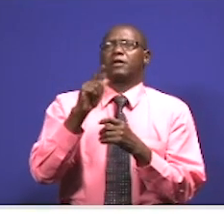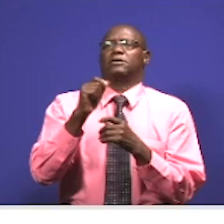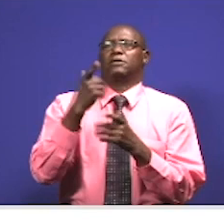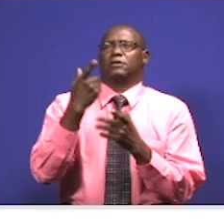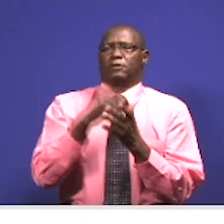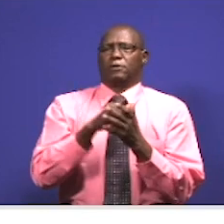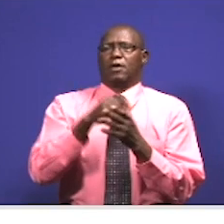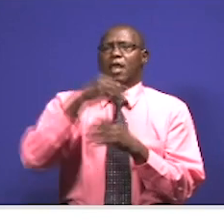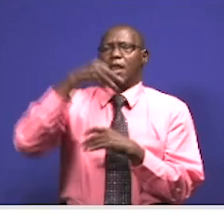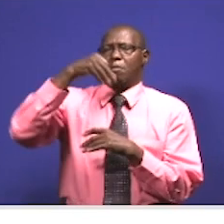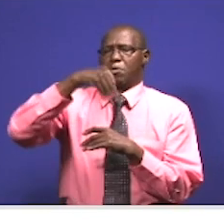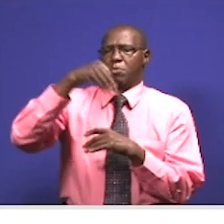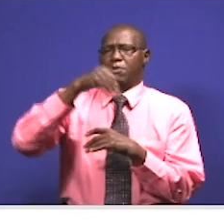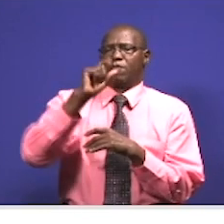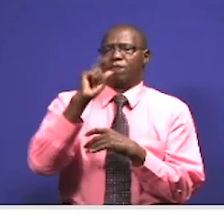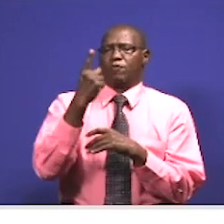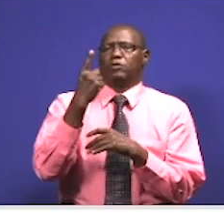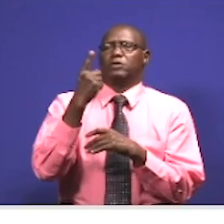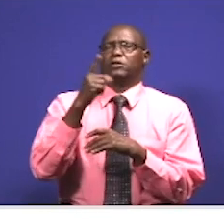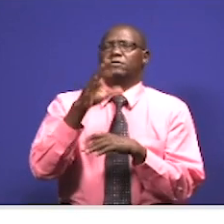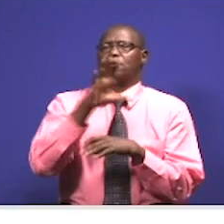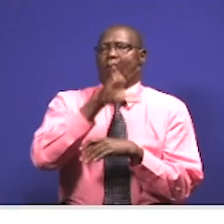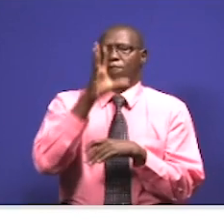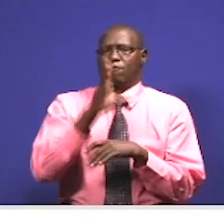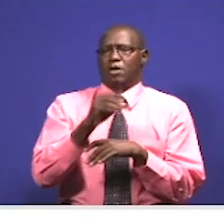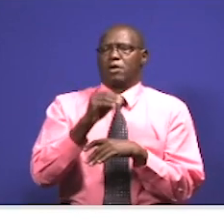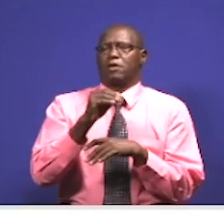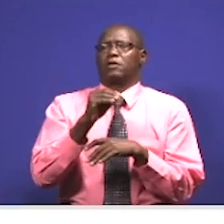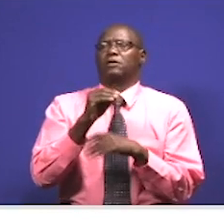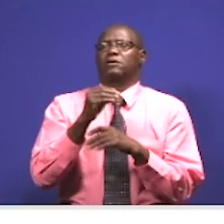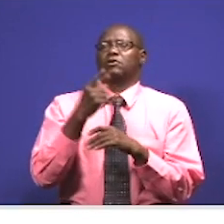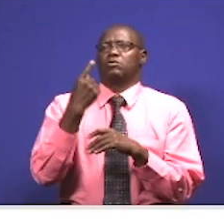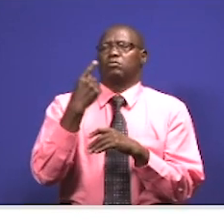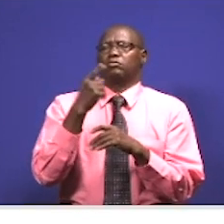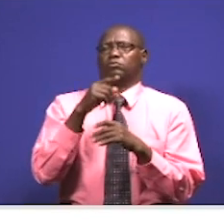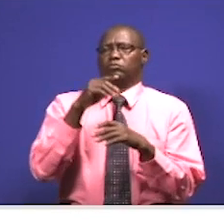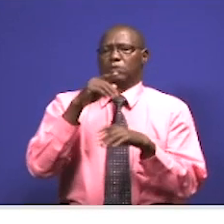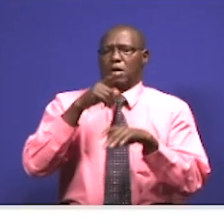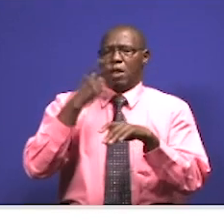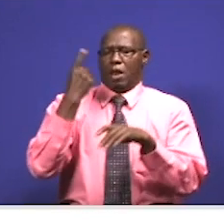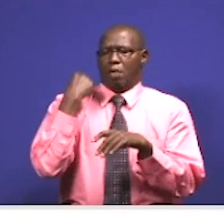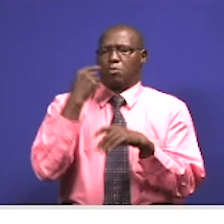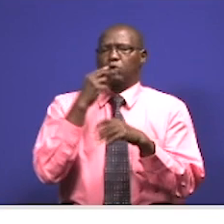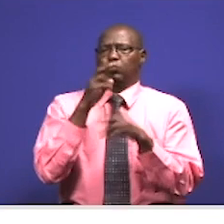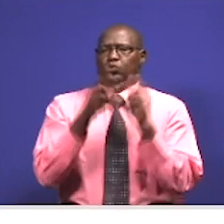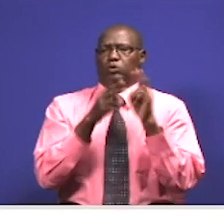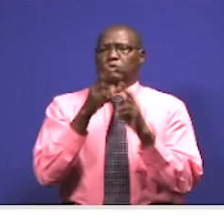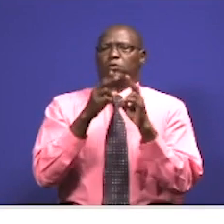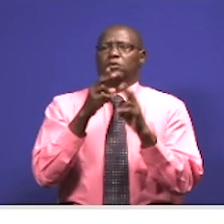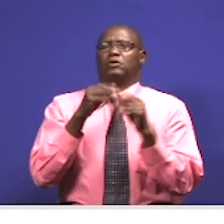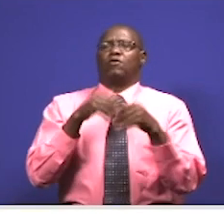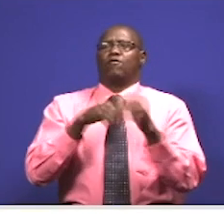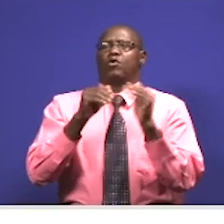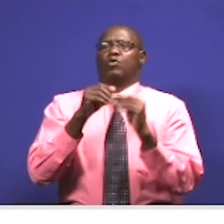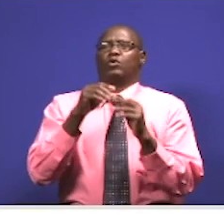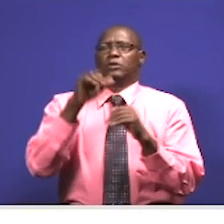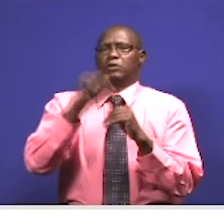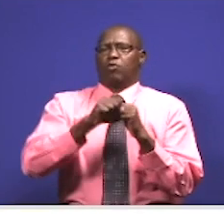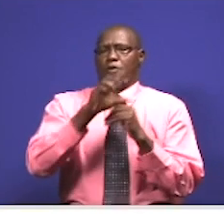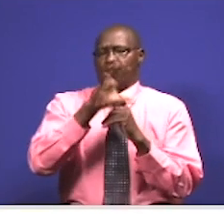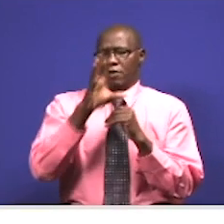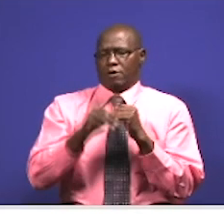is the first African on the index in position 22 on the global index, followed by South Africa in position